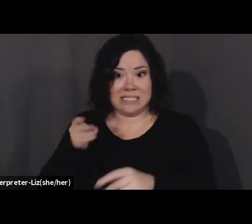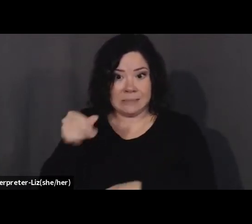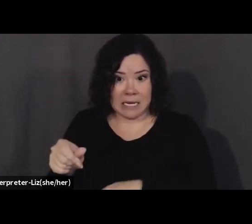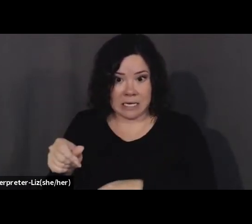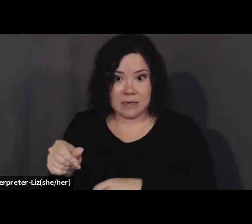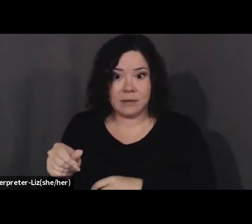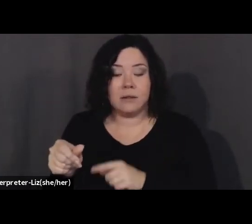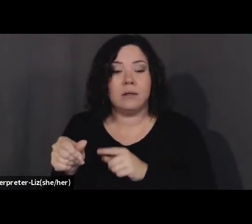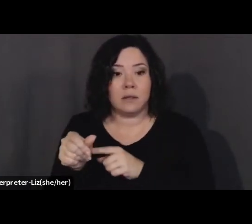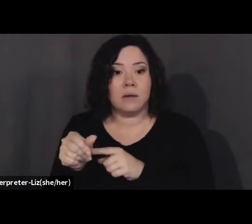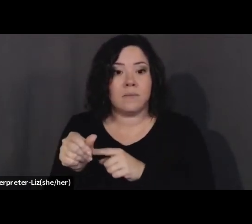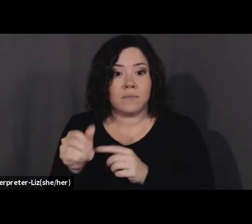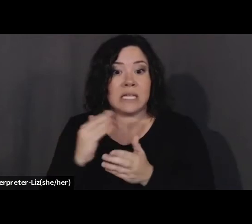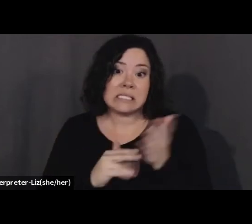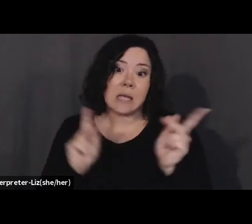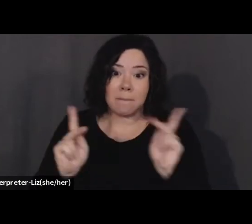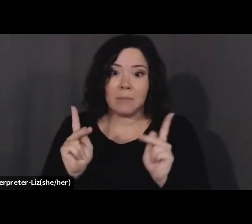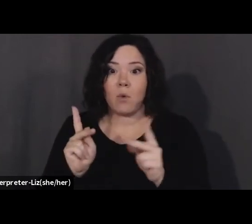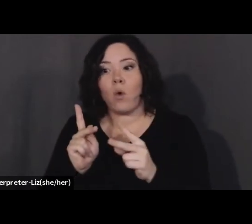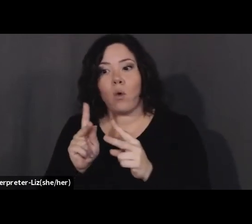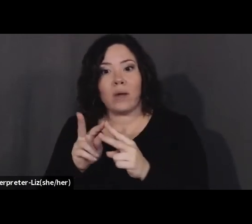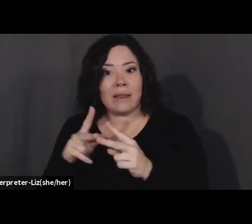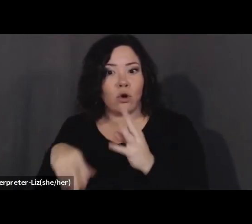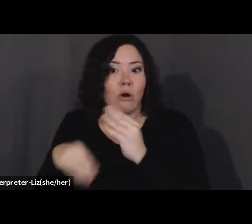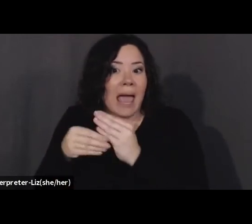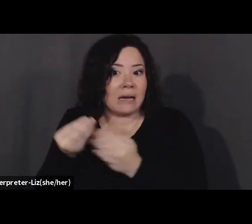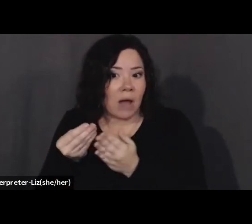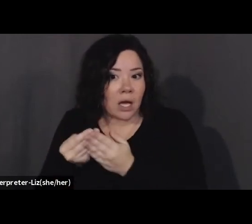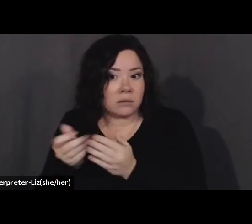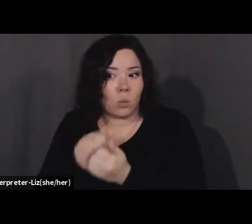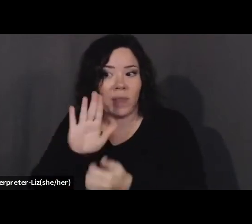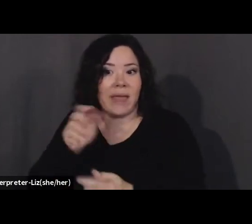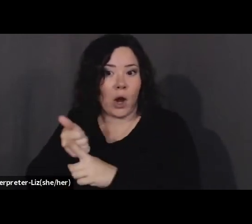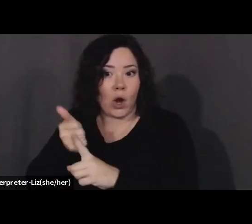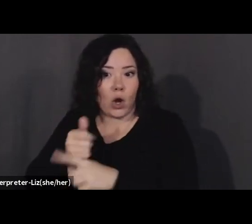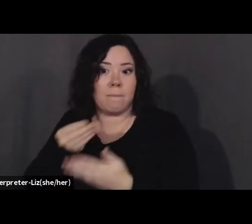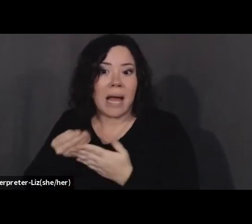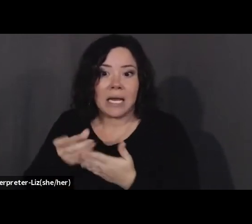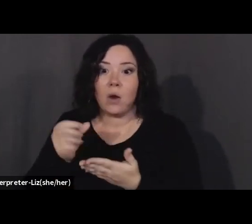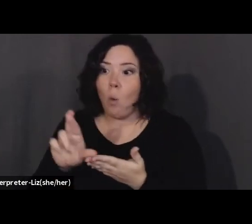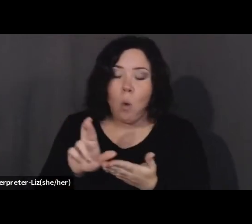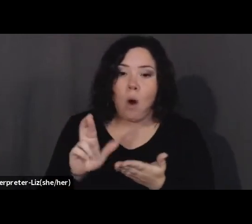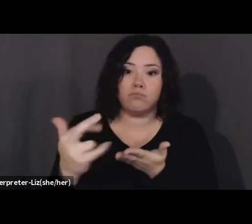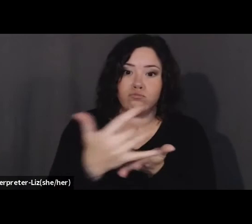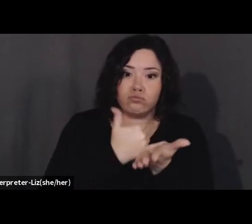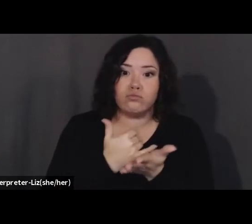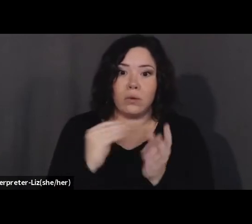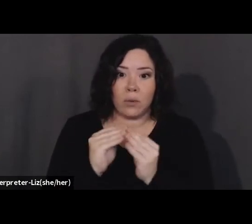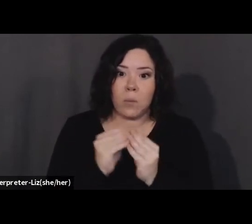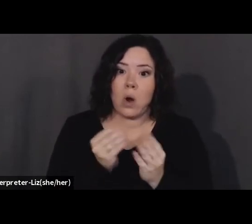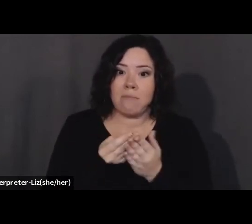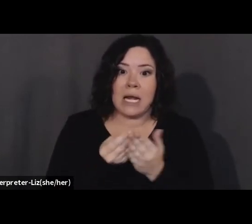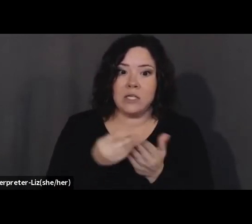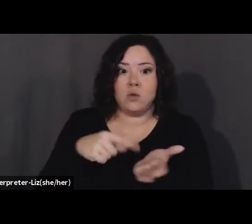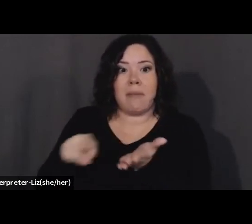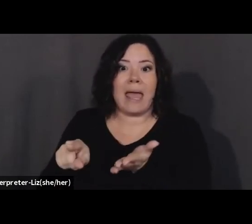people either added to that fund with personal funds or found some additional funds to pay for modifications that were more